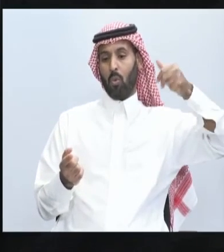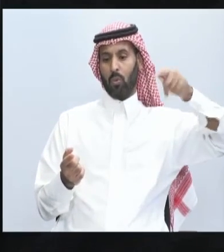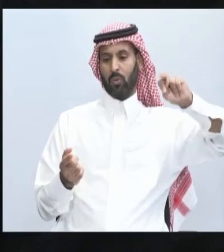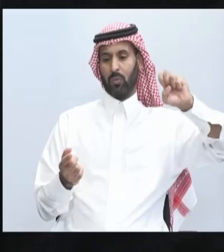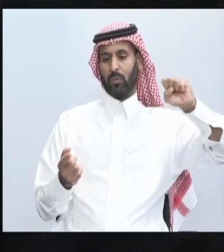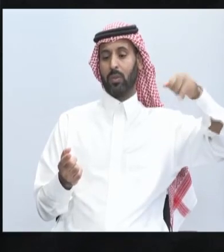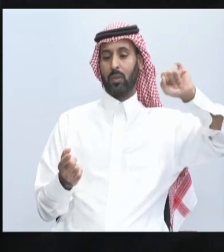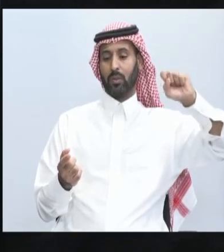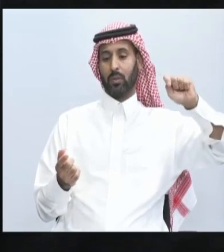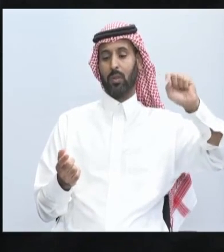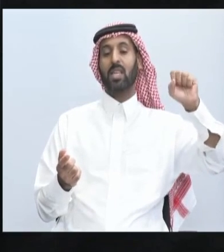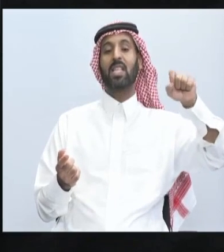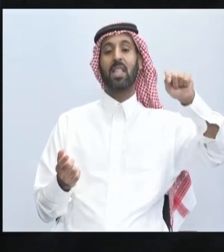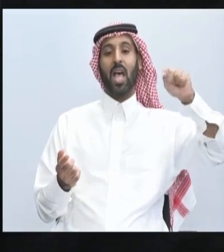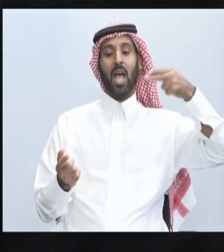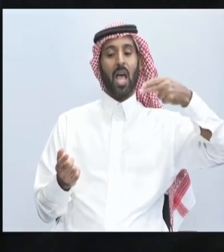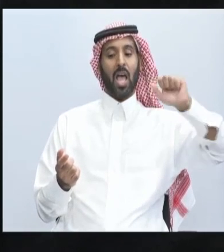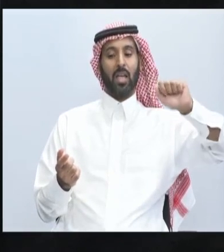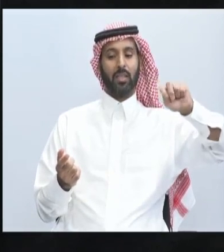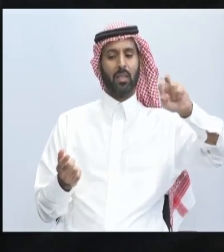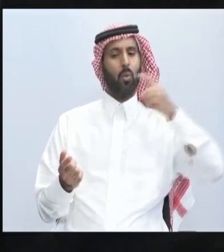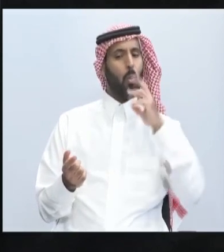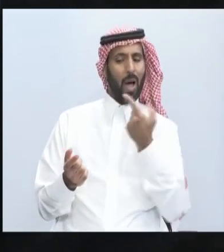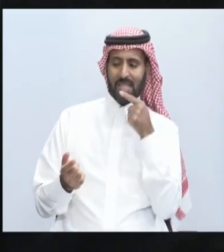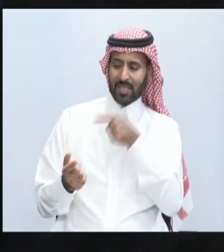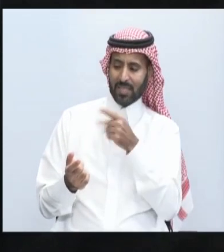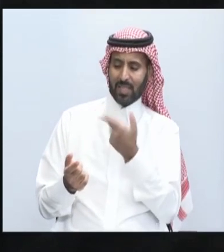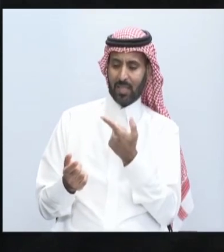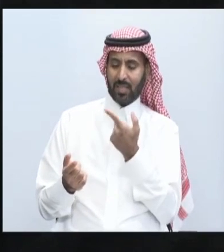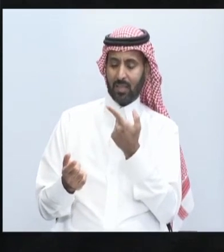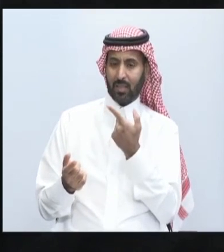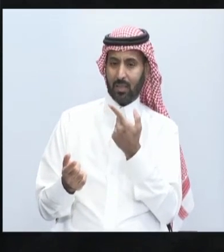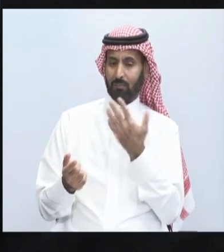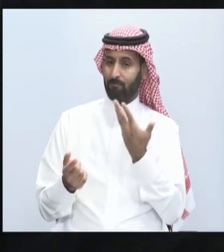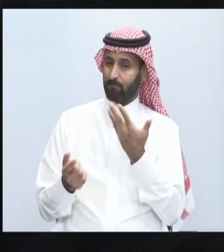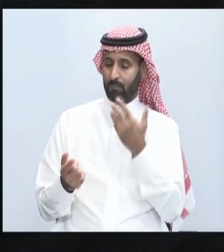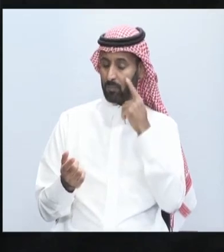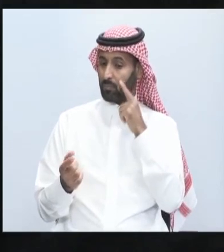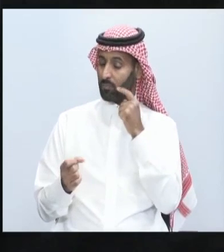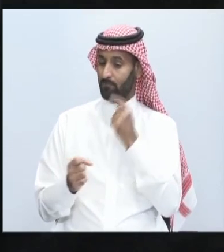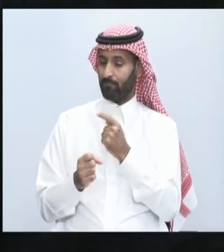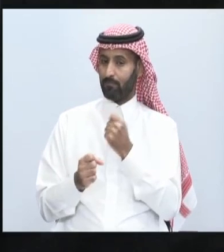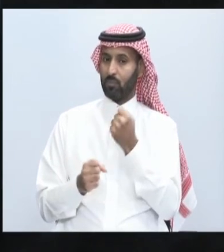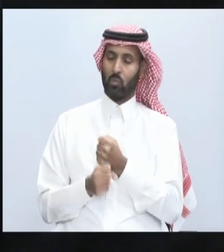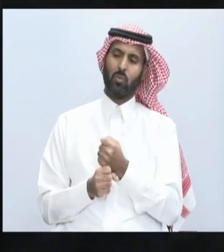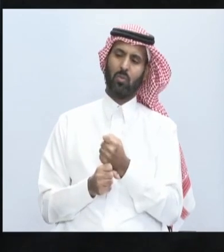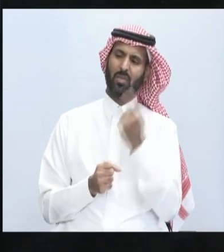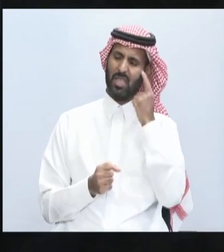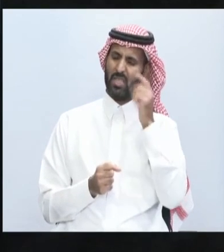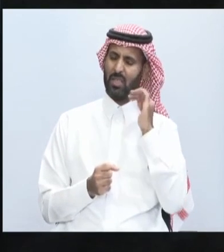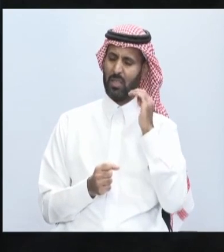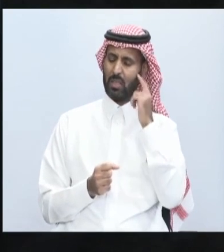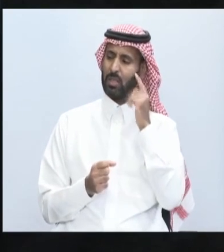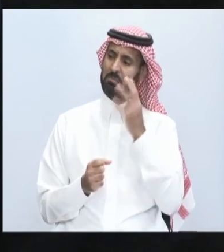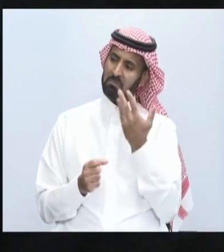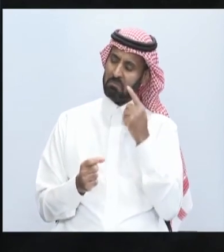And if you're not sure, then you have a way to answer. Either you give a